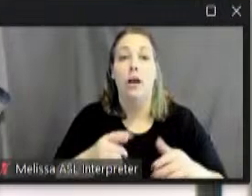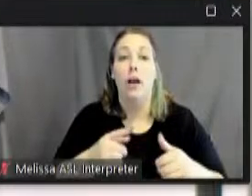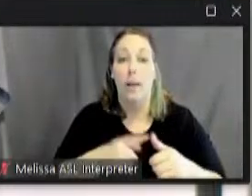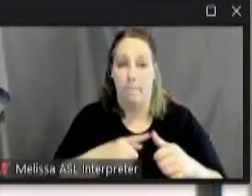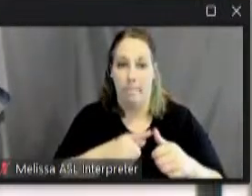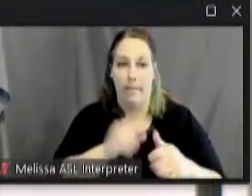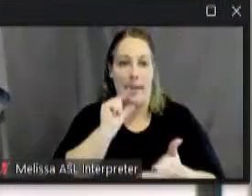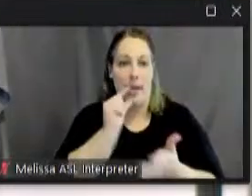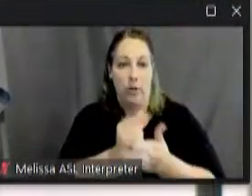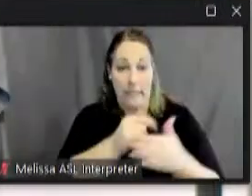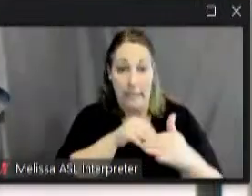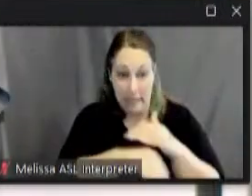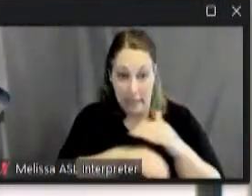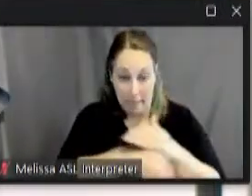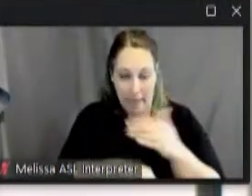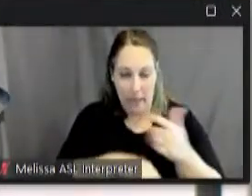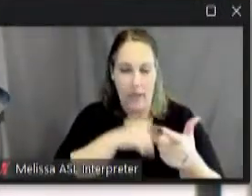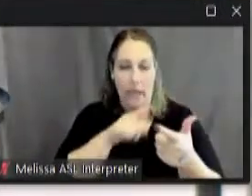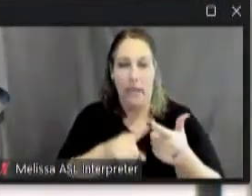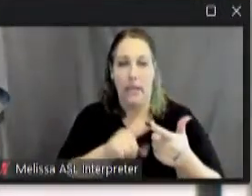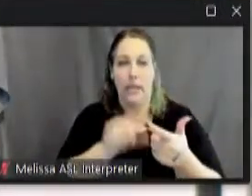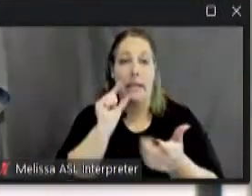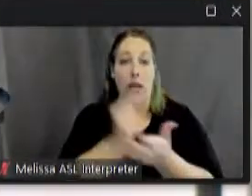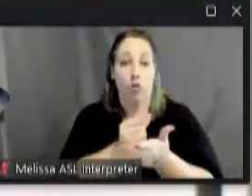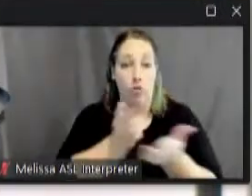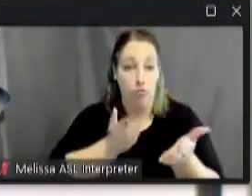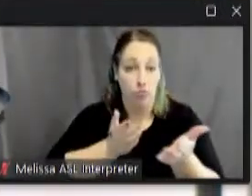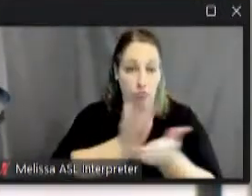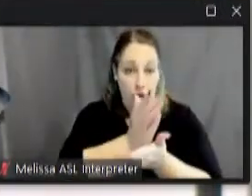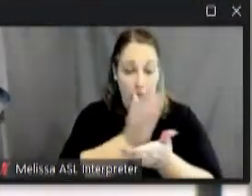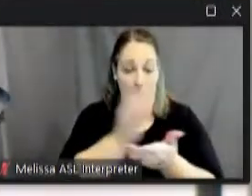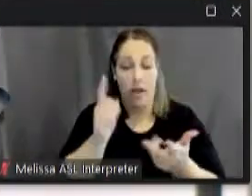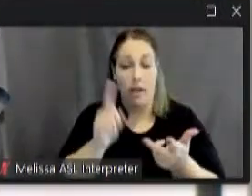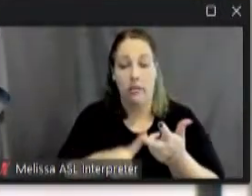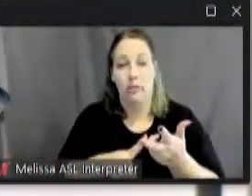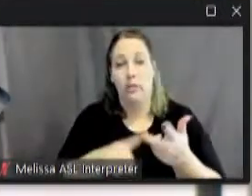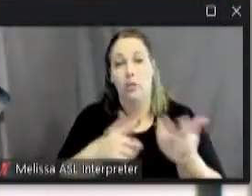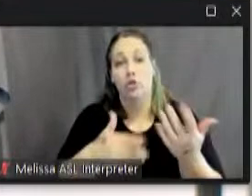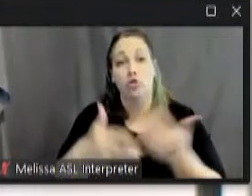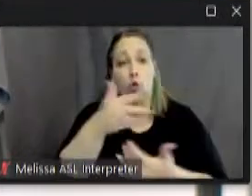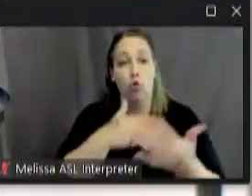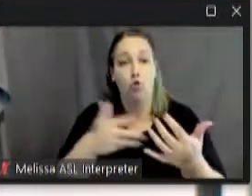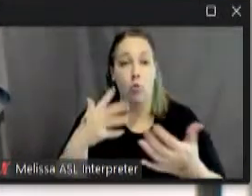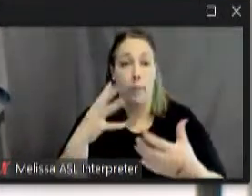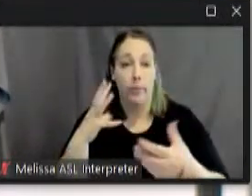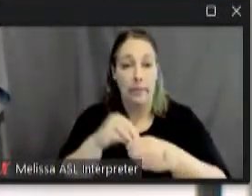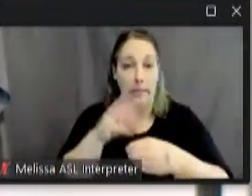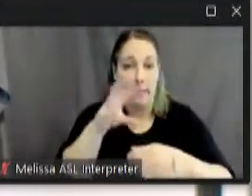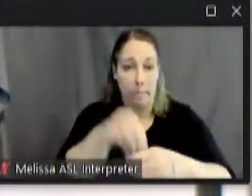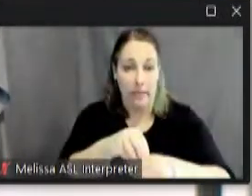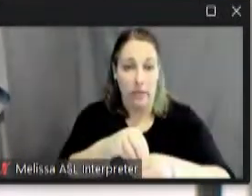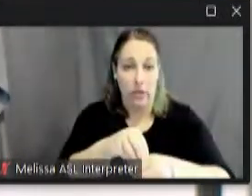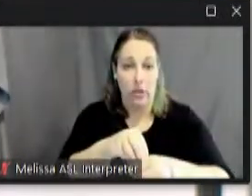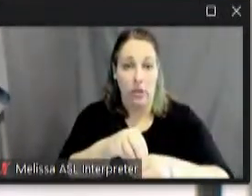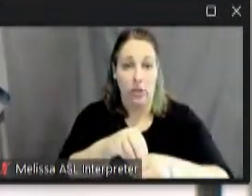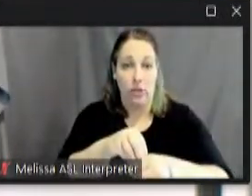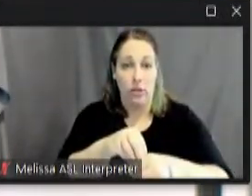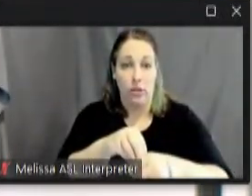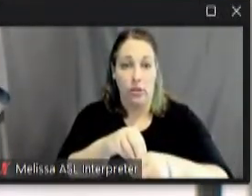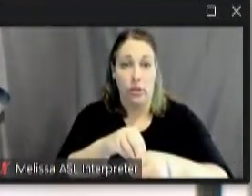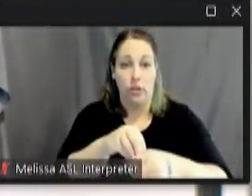accessibility, guaranteeing rights and social participation, attitudinal